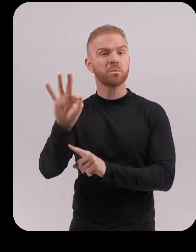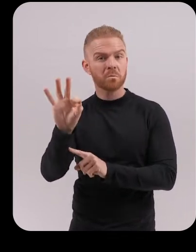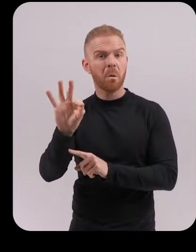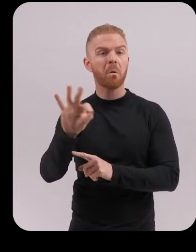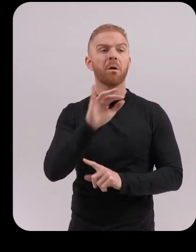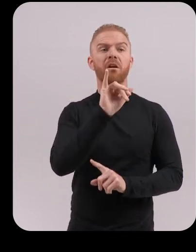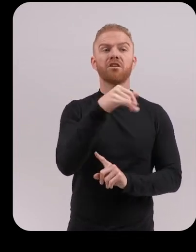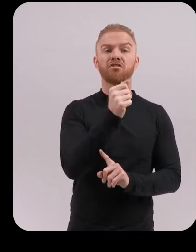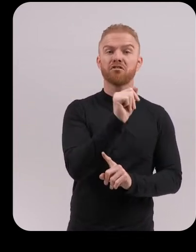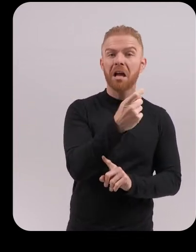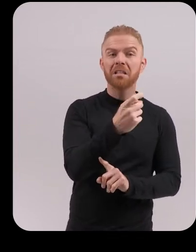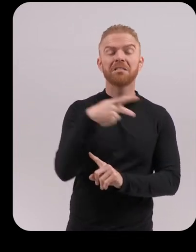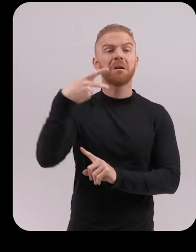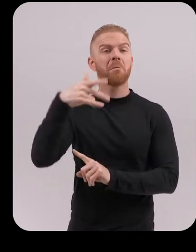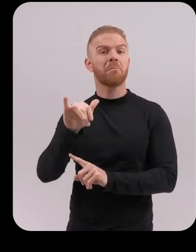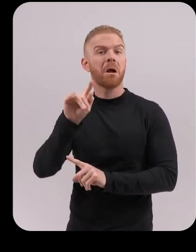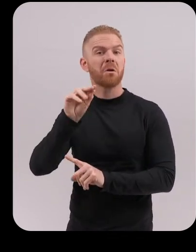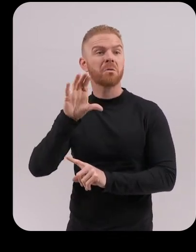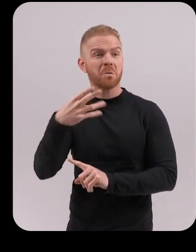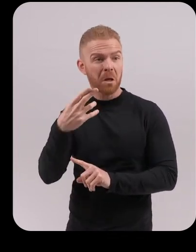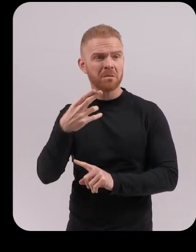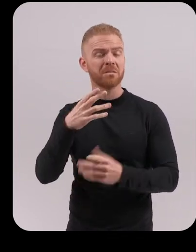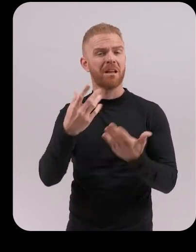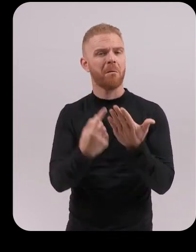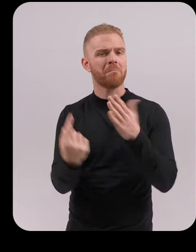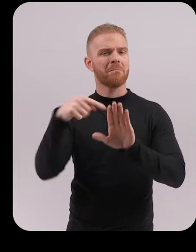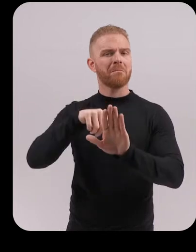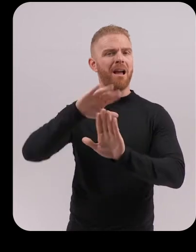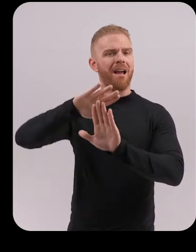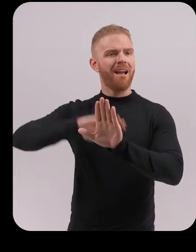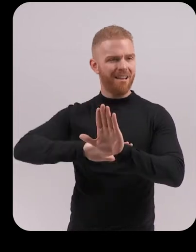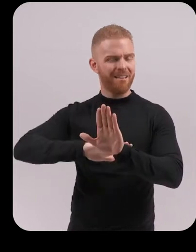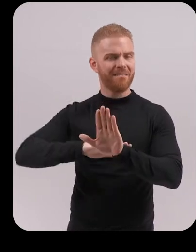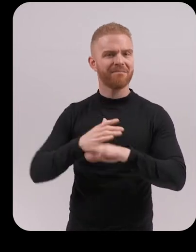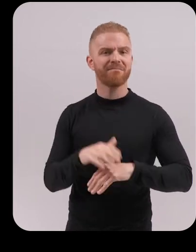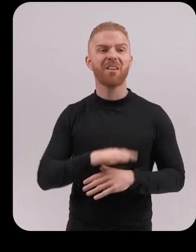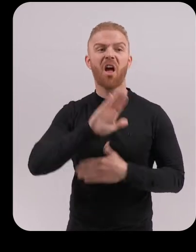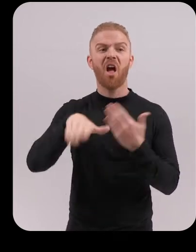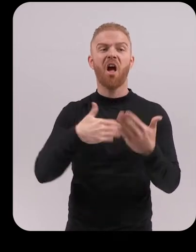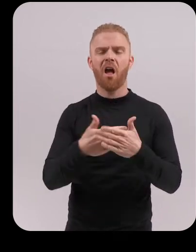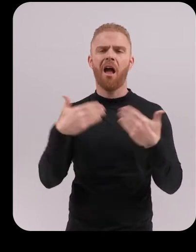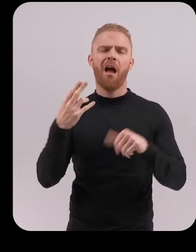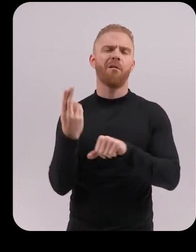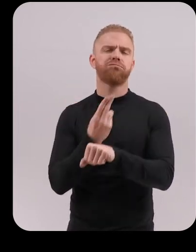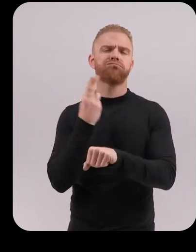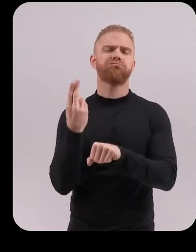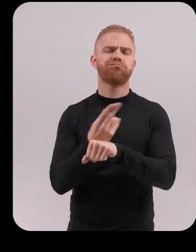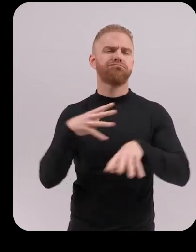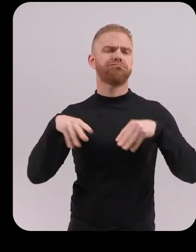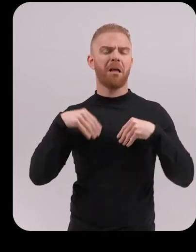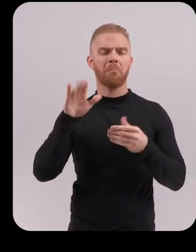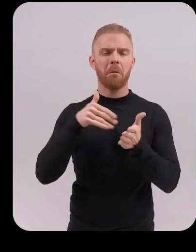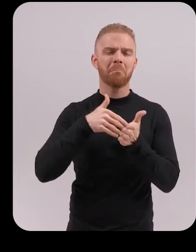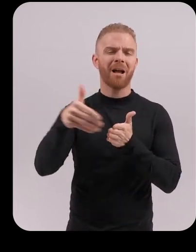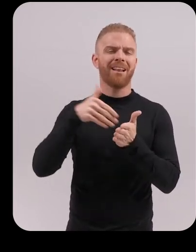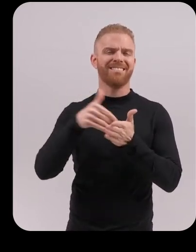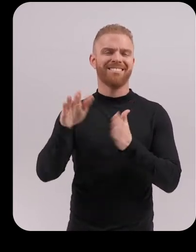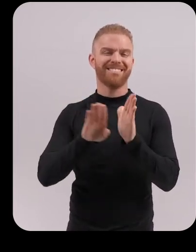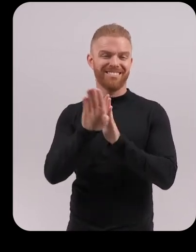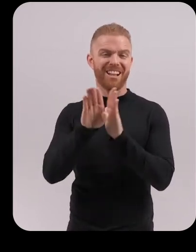backends, including TensorFlow, JAX, or PyTorch, all embraced by millions of